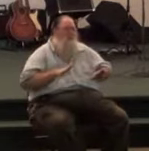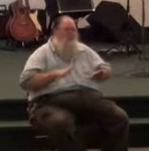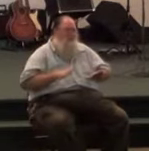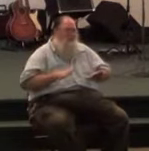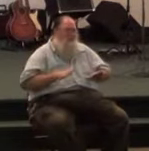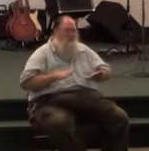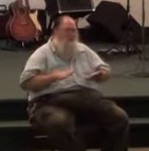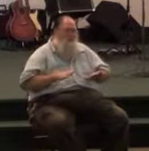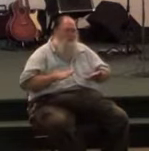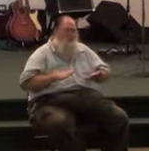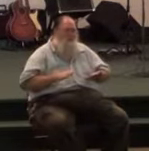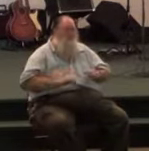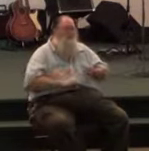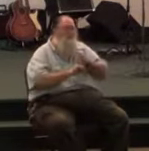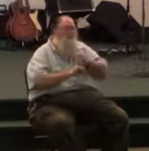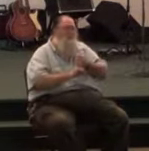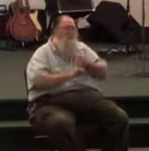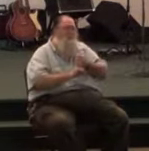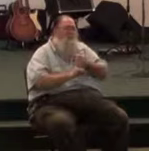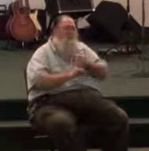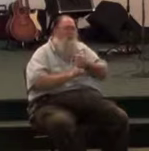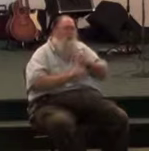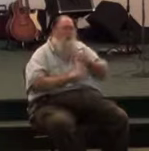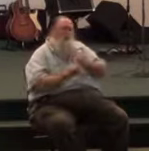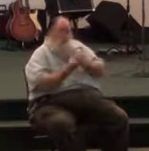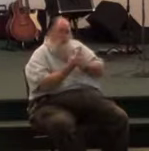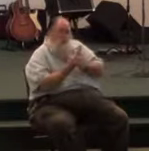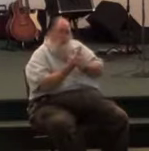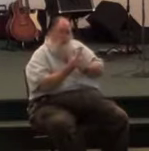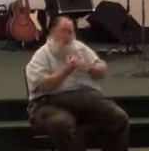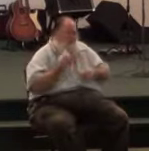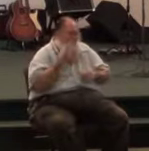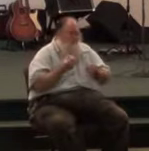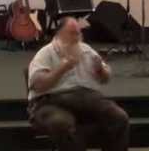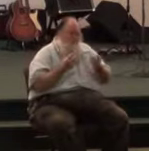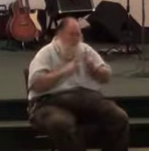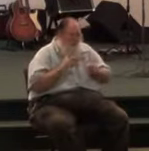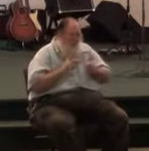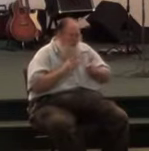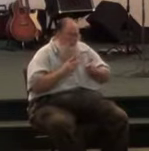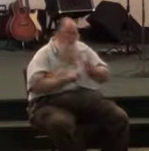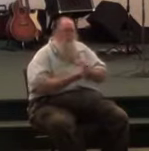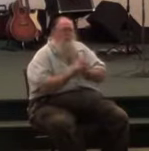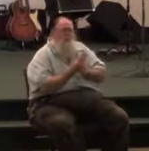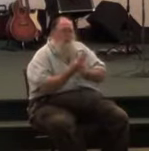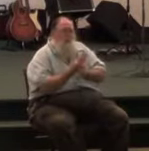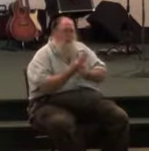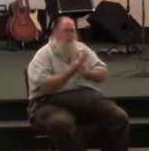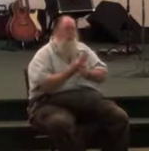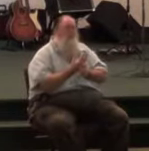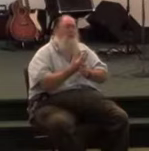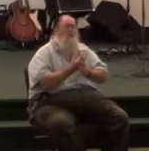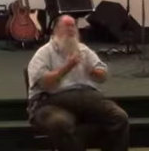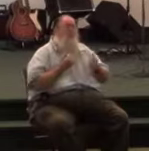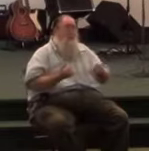the peace of the church causes growth. I've seen so many people grow this last